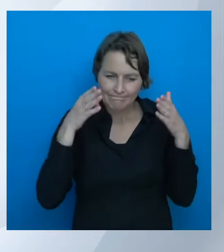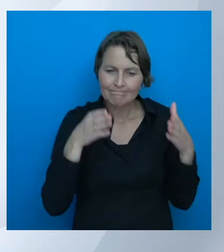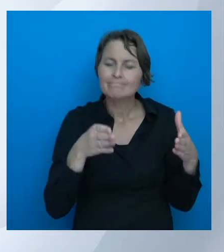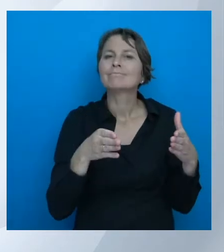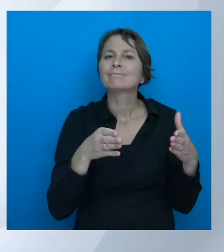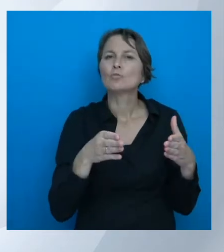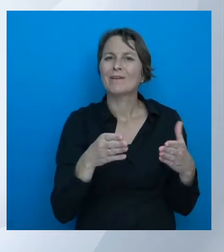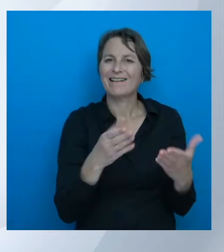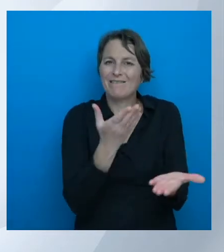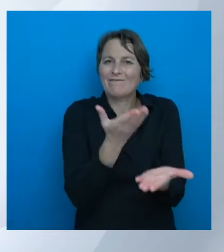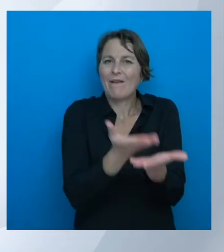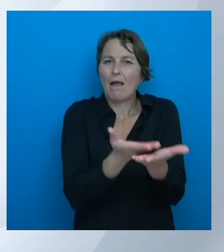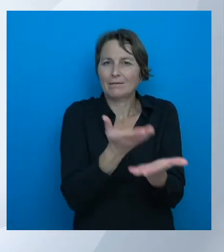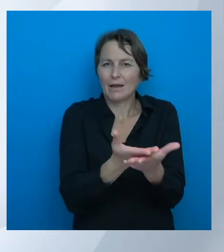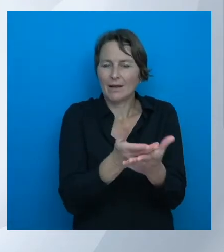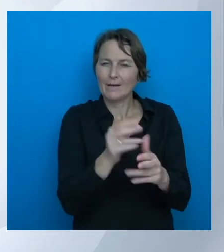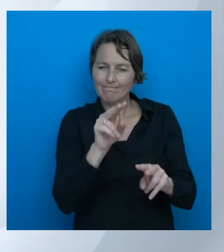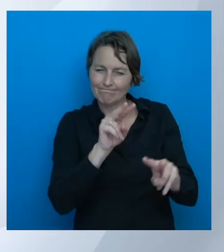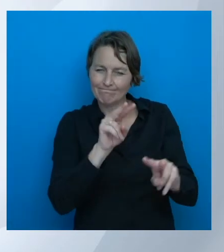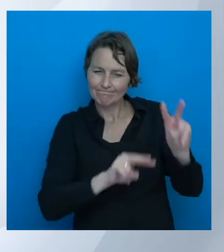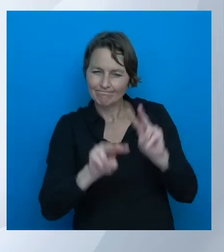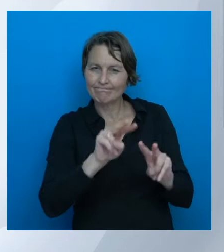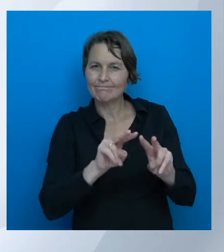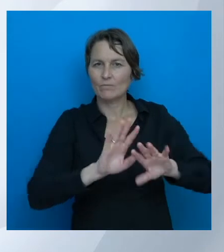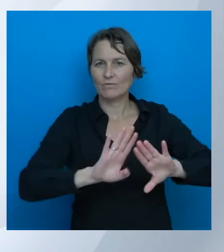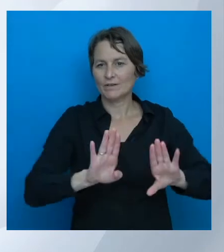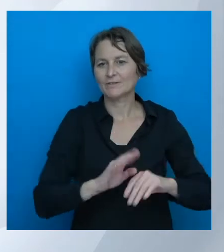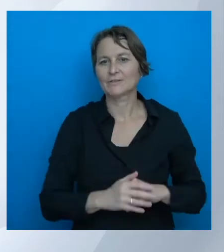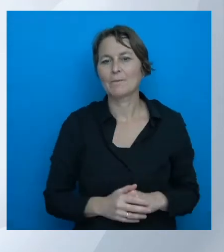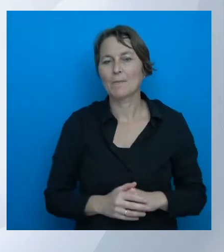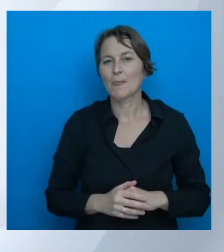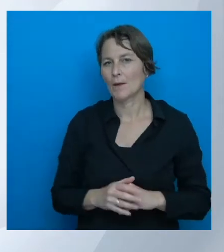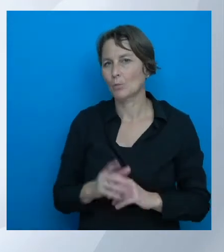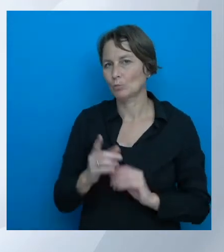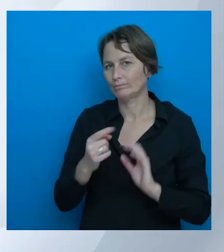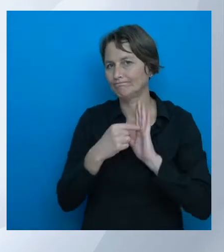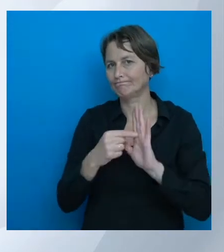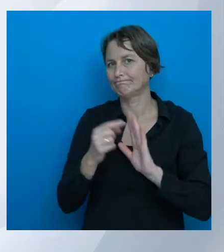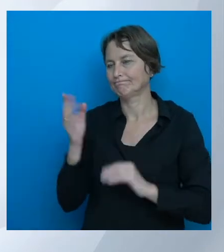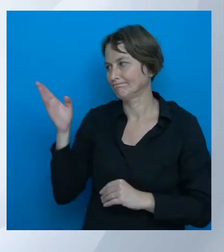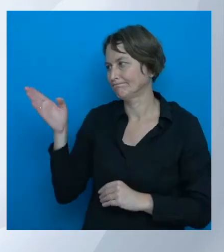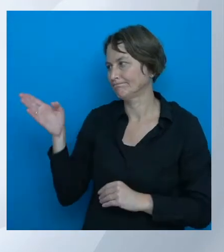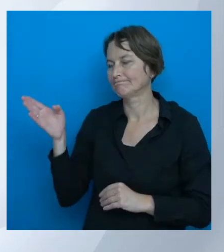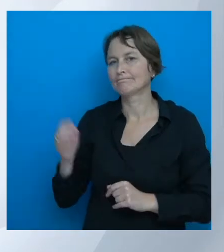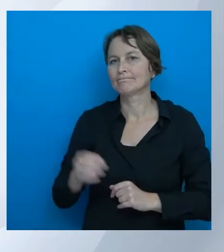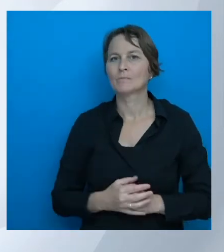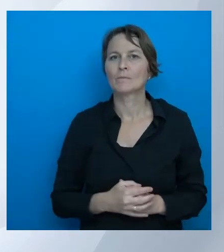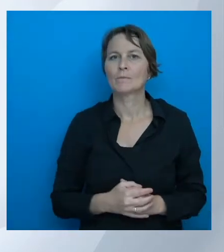Here I also have something to show you.